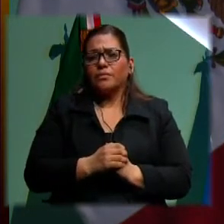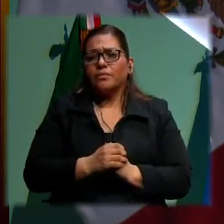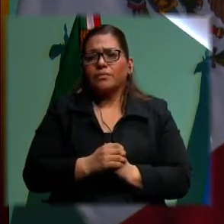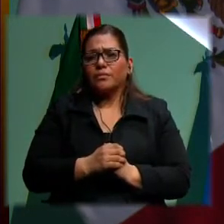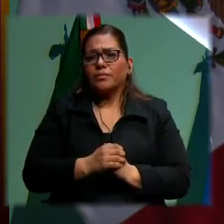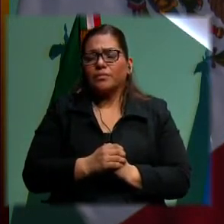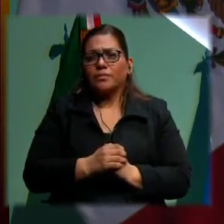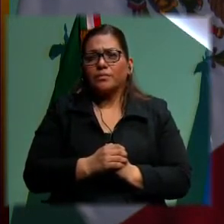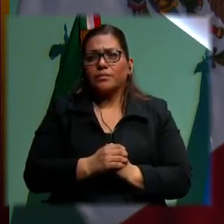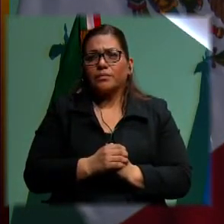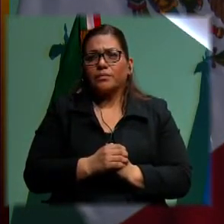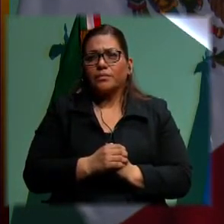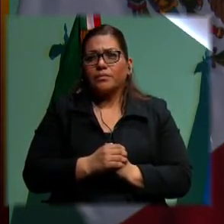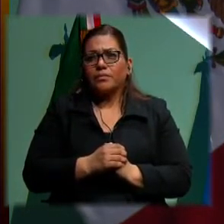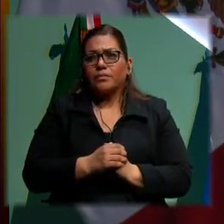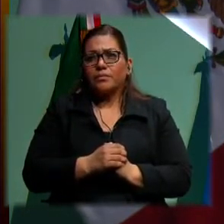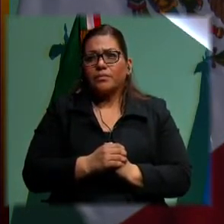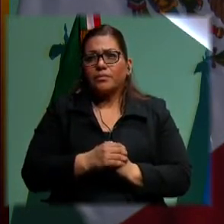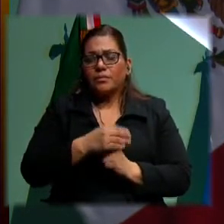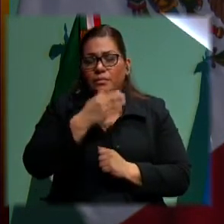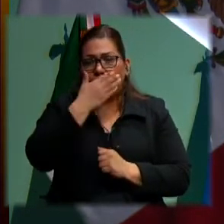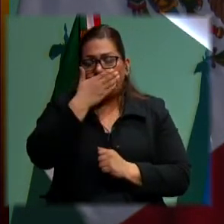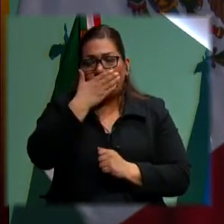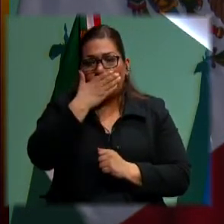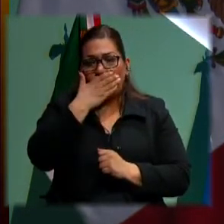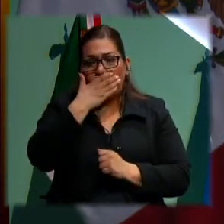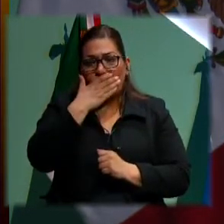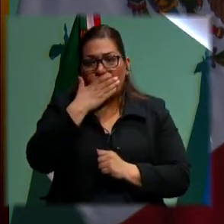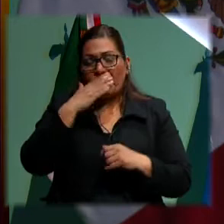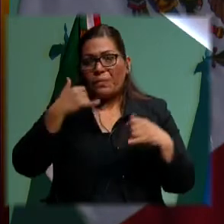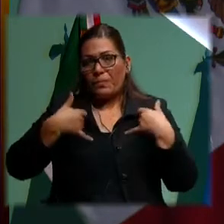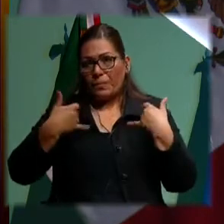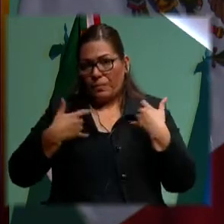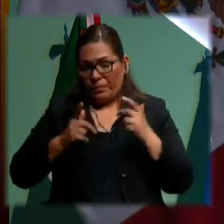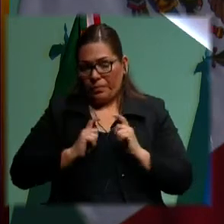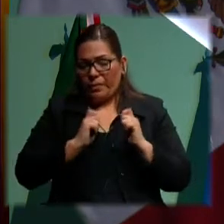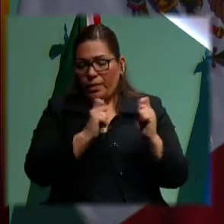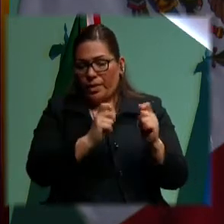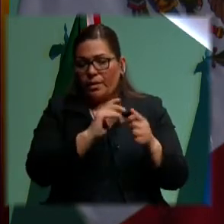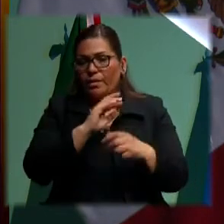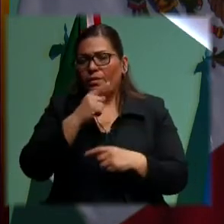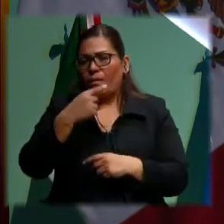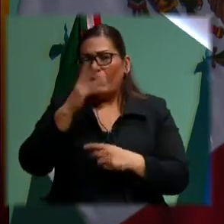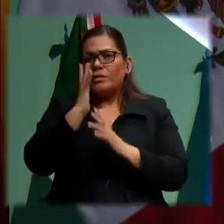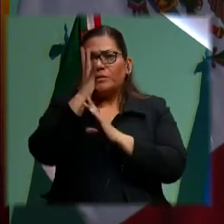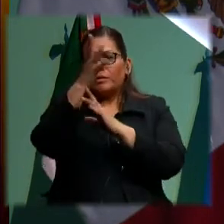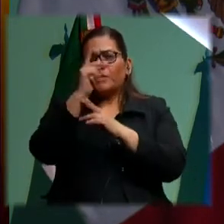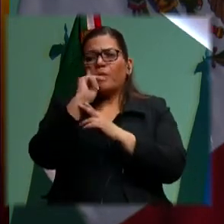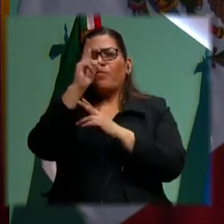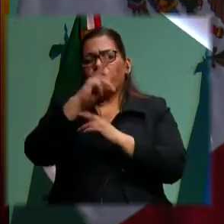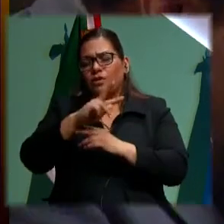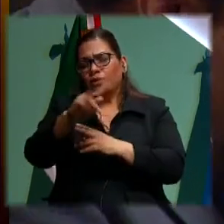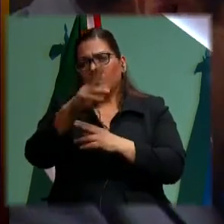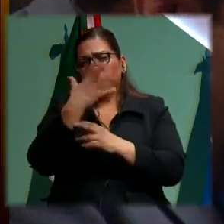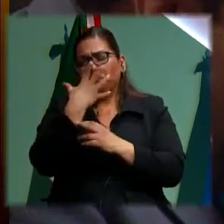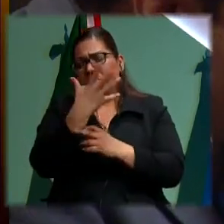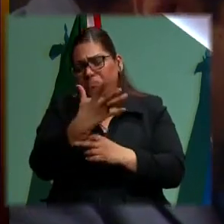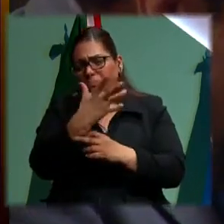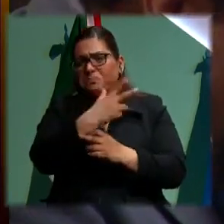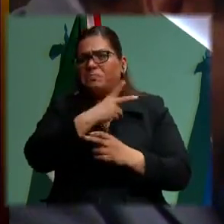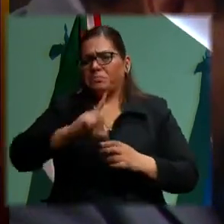By training these young leaders in areas such as internet governance, privacy, security, access, how to